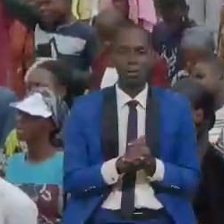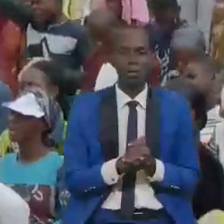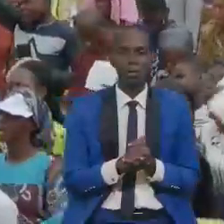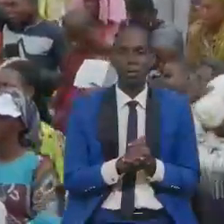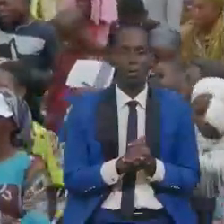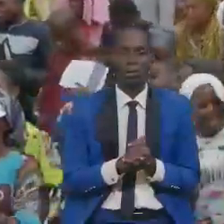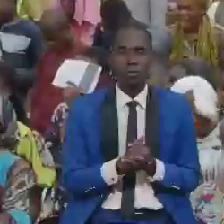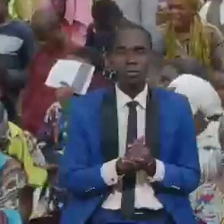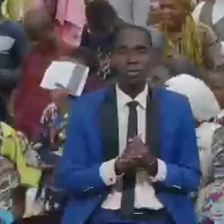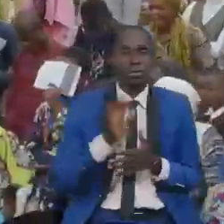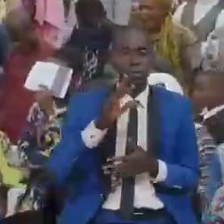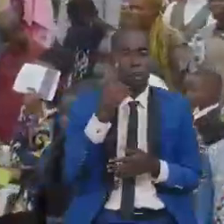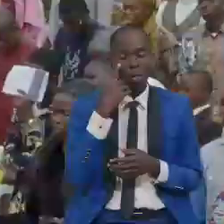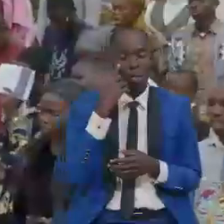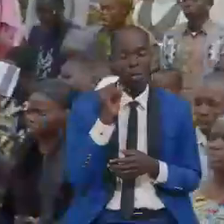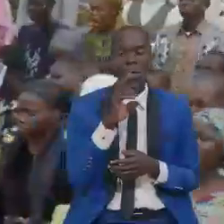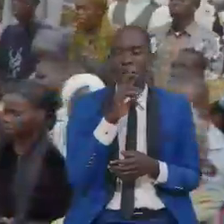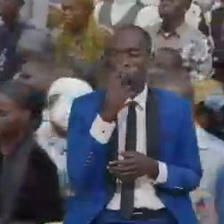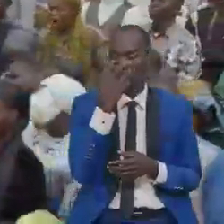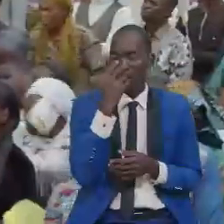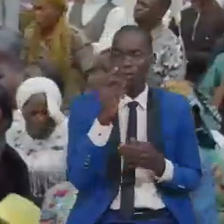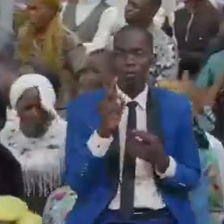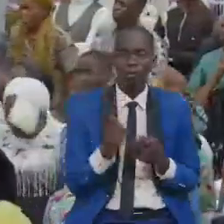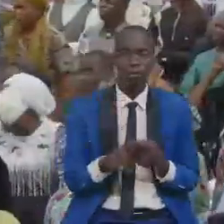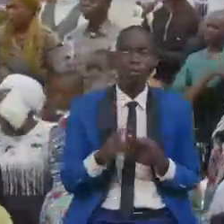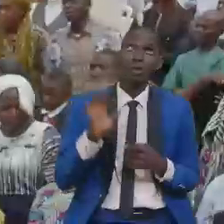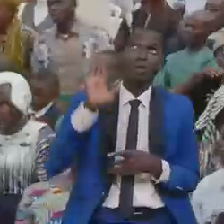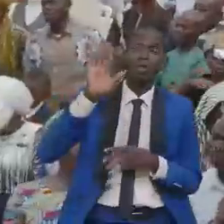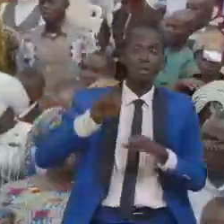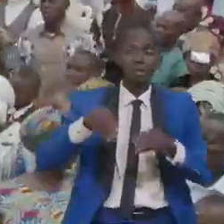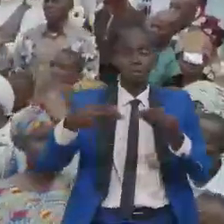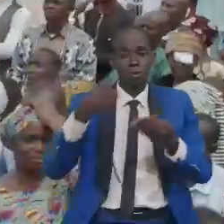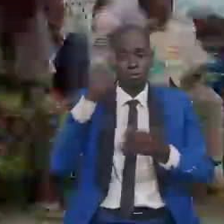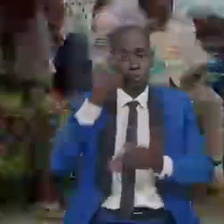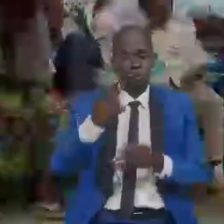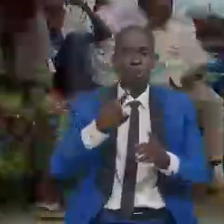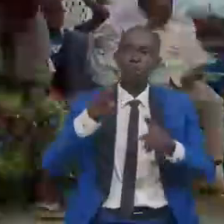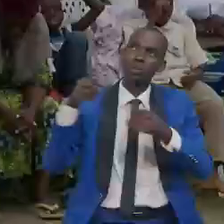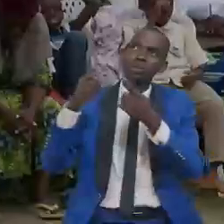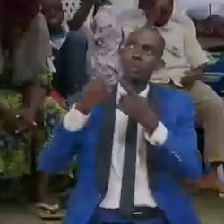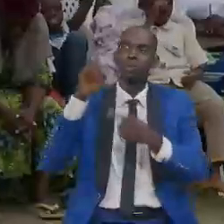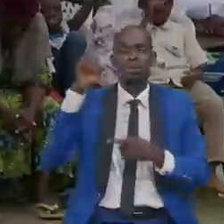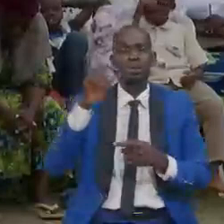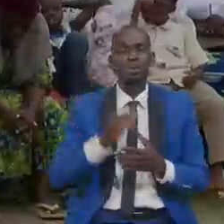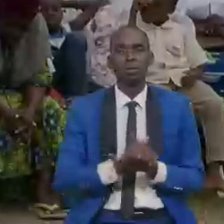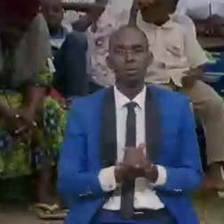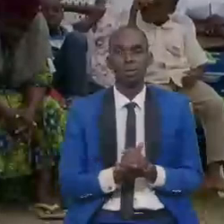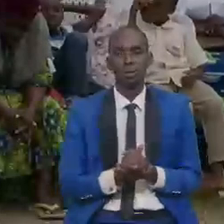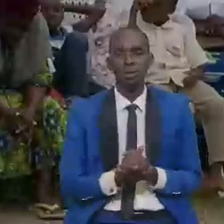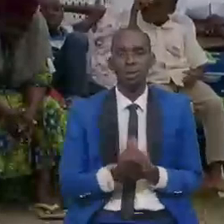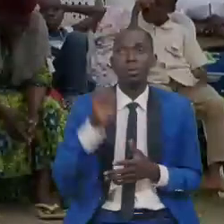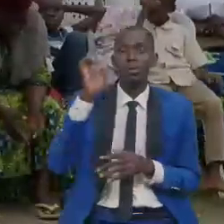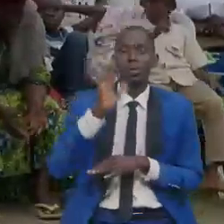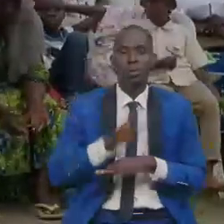voice oblige this provision for you come he calls